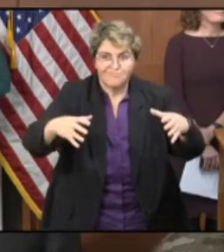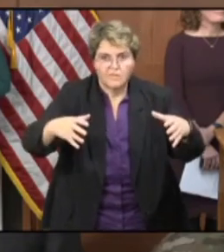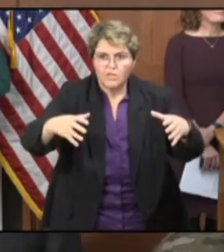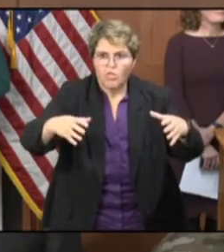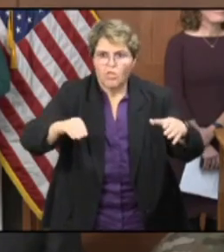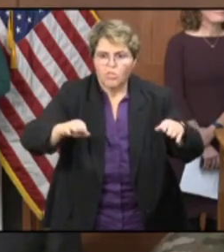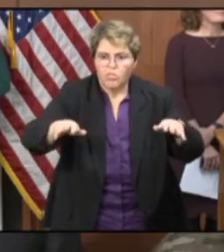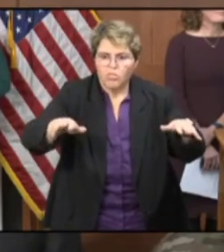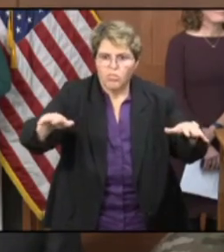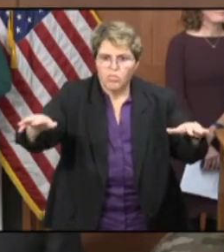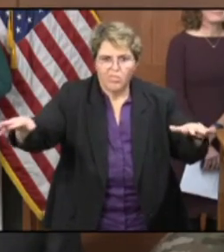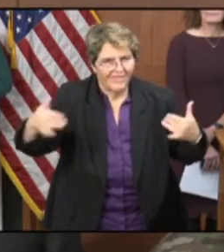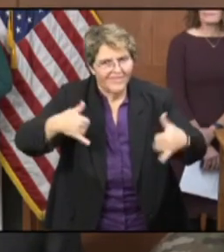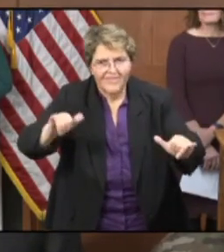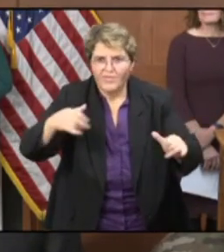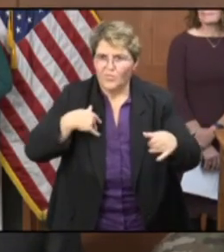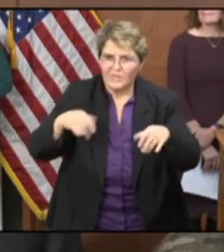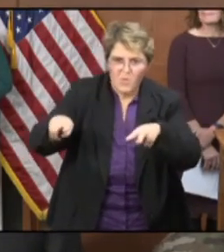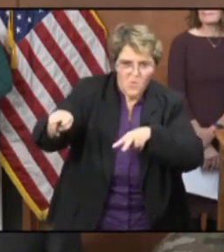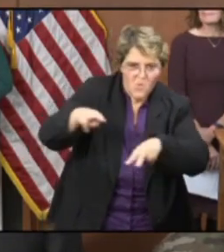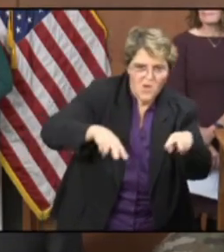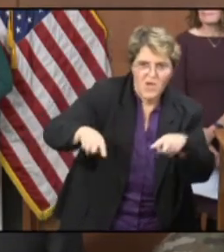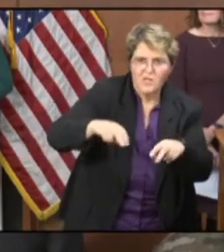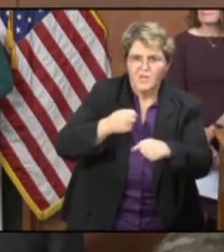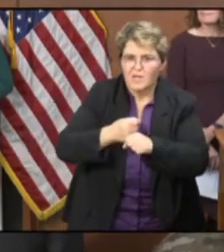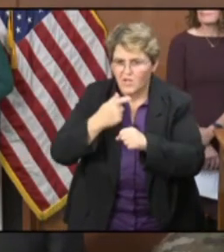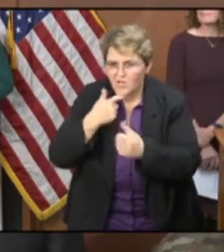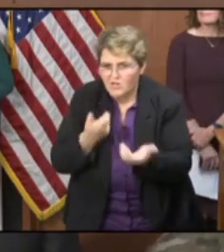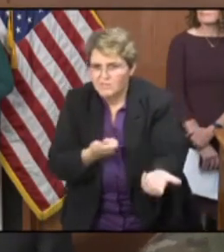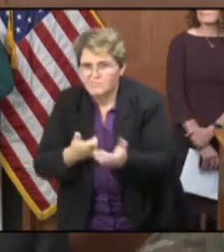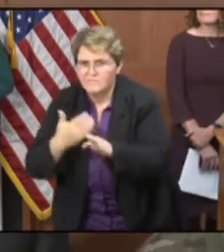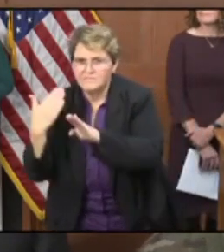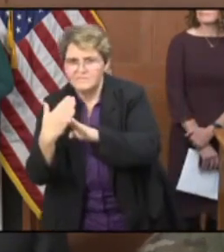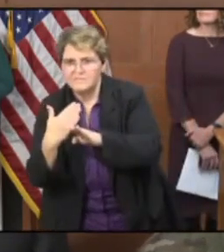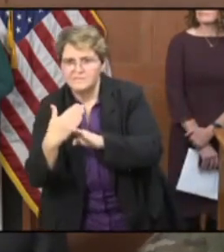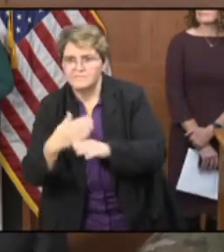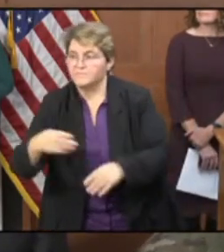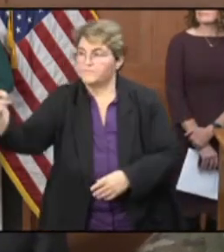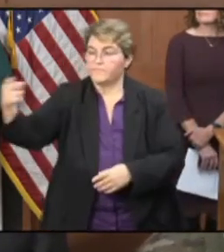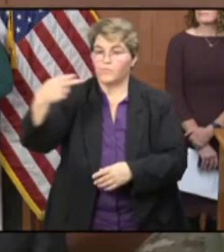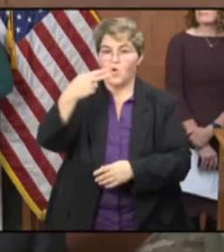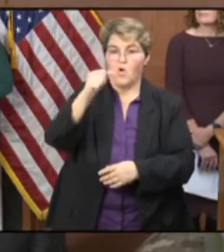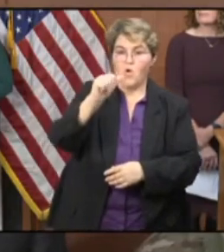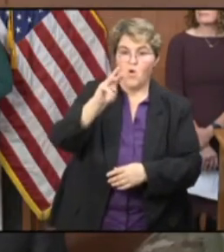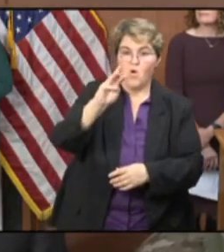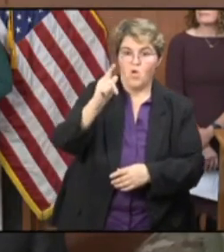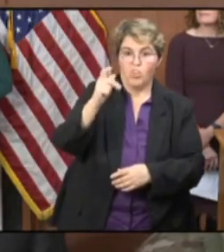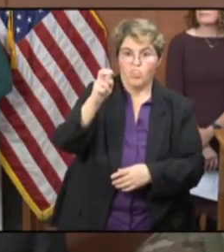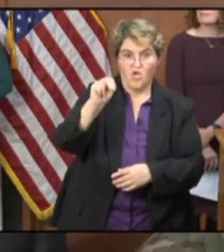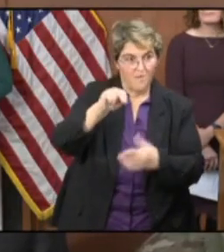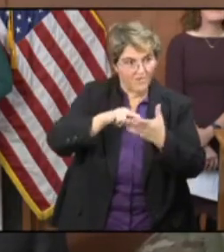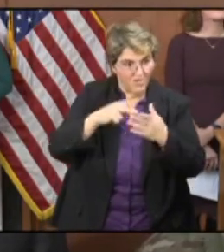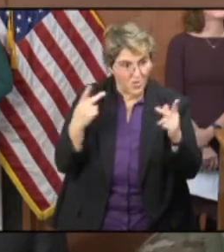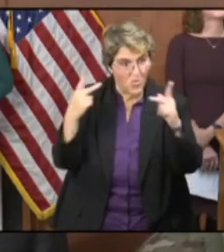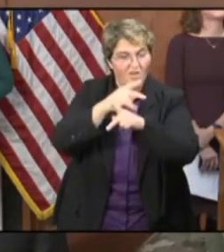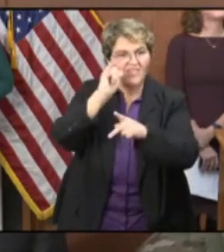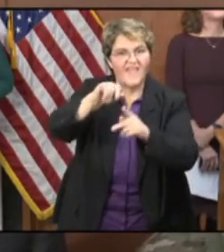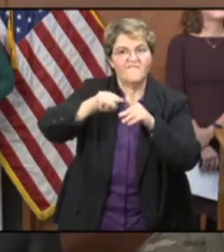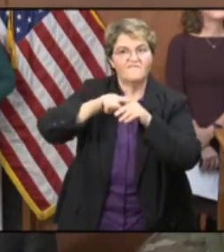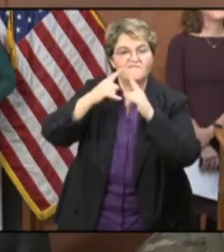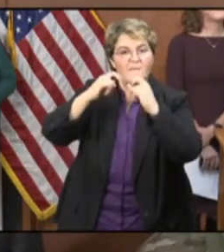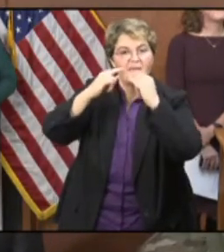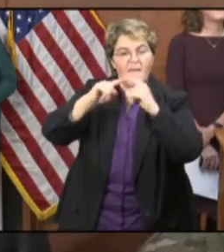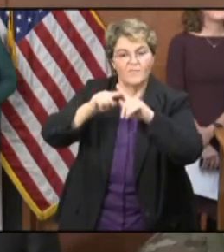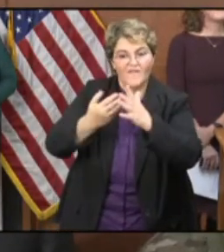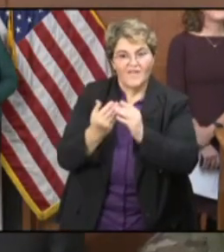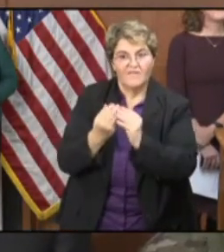we're actively putting out fire. The Hawthorne fire sounds a little bigger today. Is that a setback? The Hawthorne fires